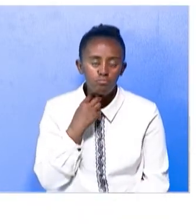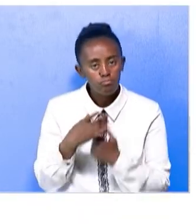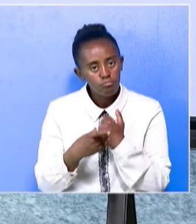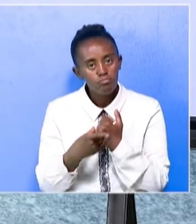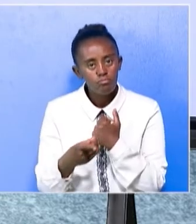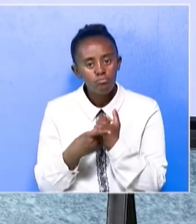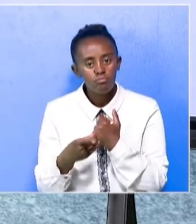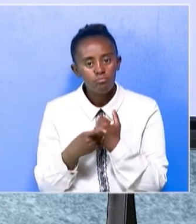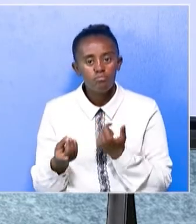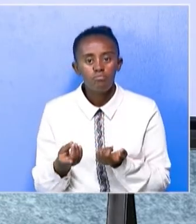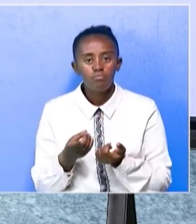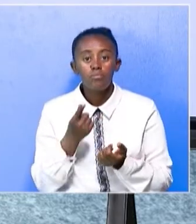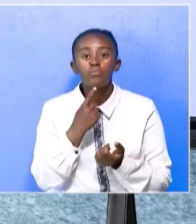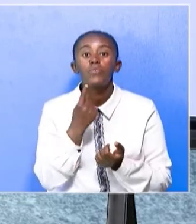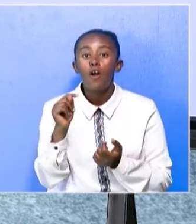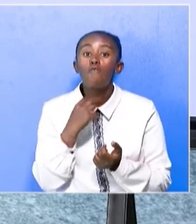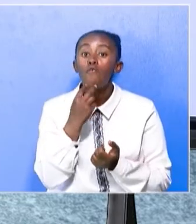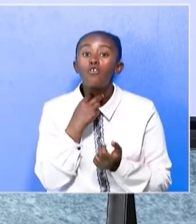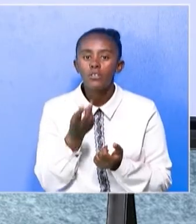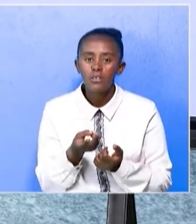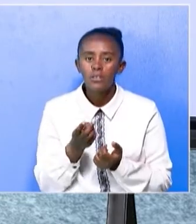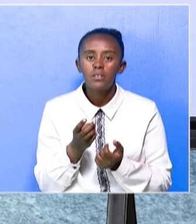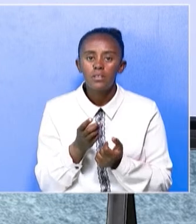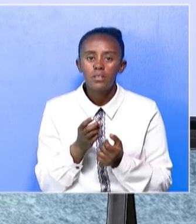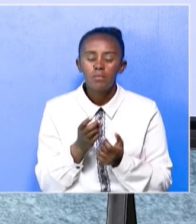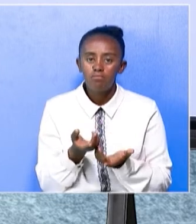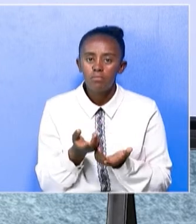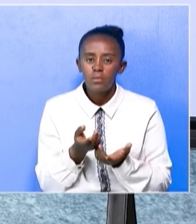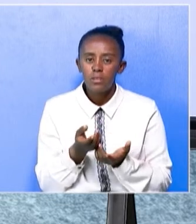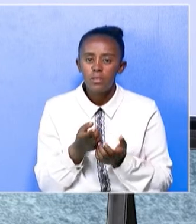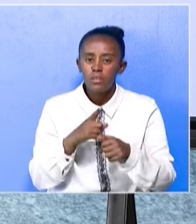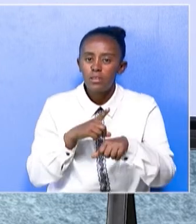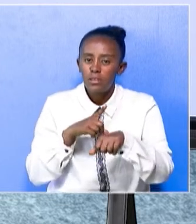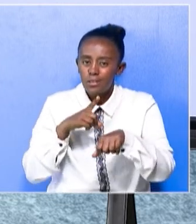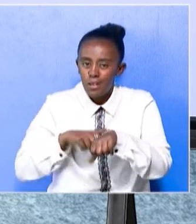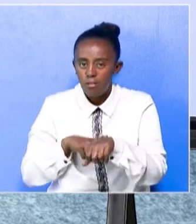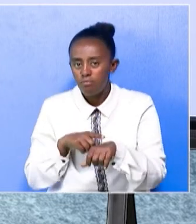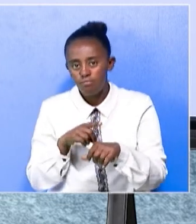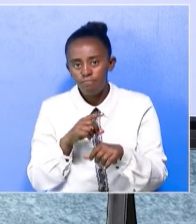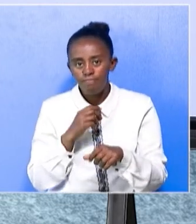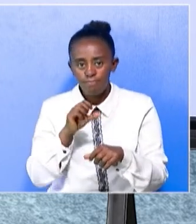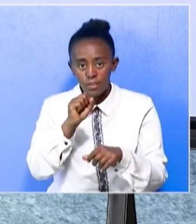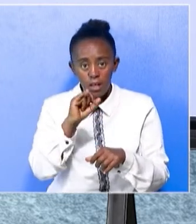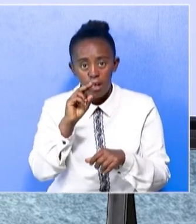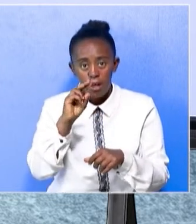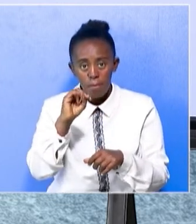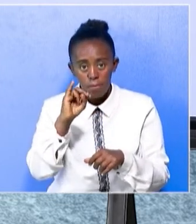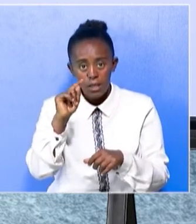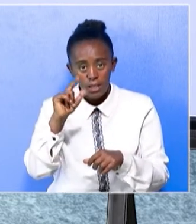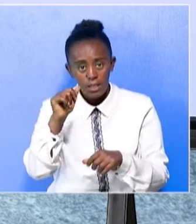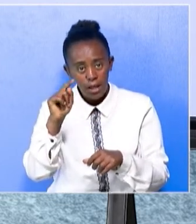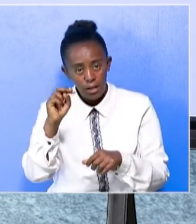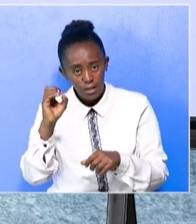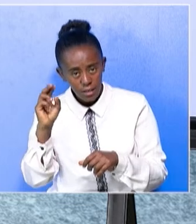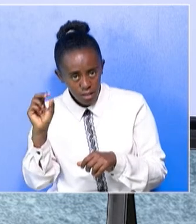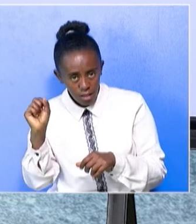This is what we call it simultaneous action. You see, the subject is one person, but